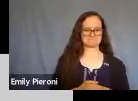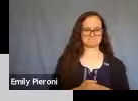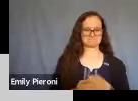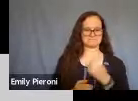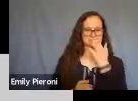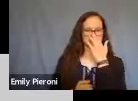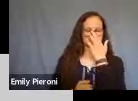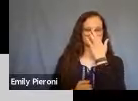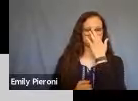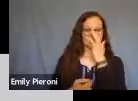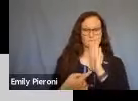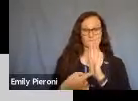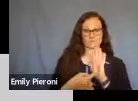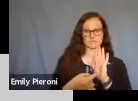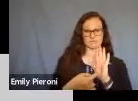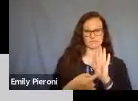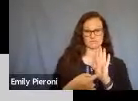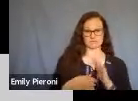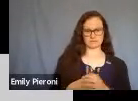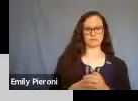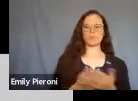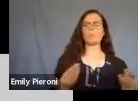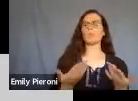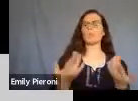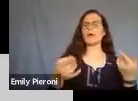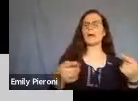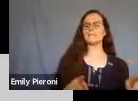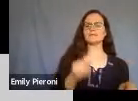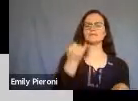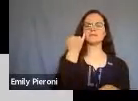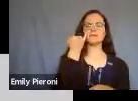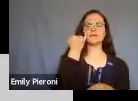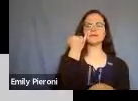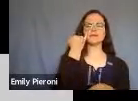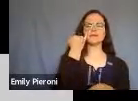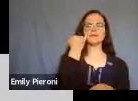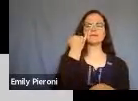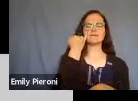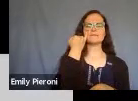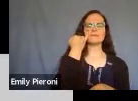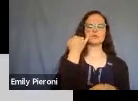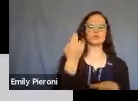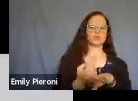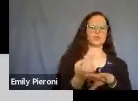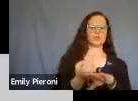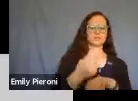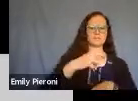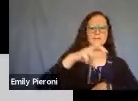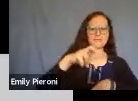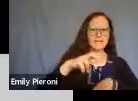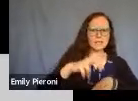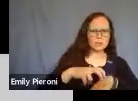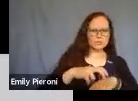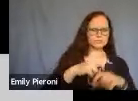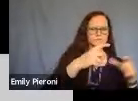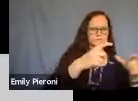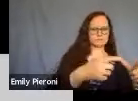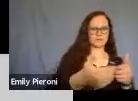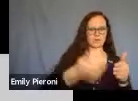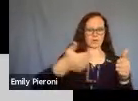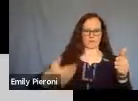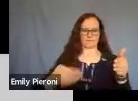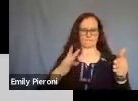For instance, what happens when you follow potatoes with barley? Is the residual